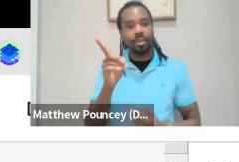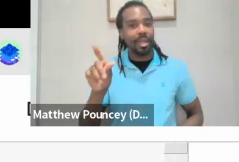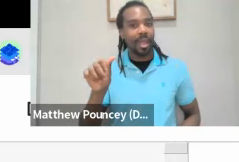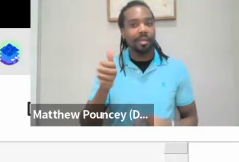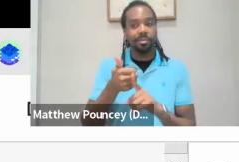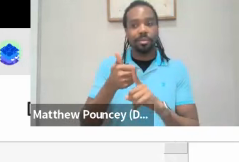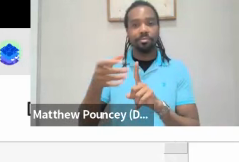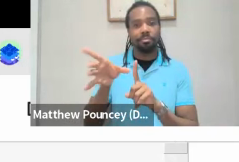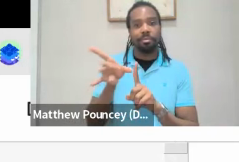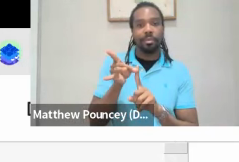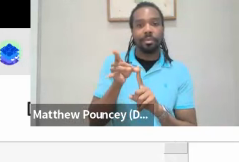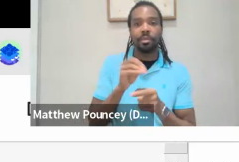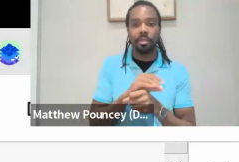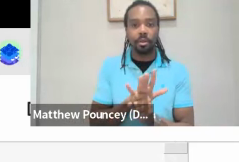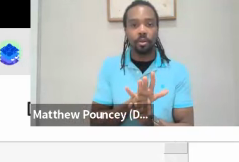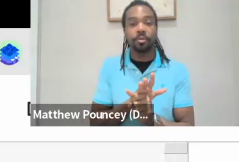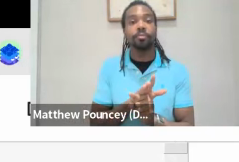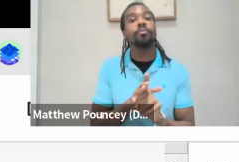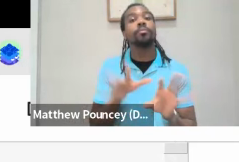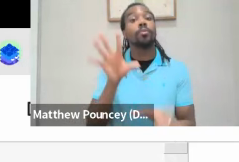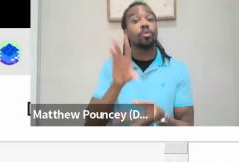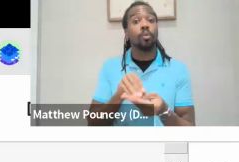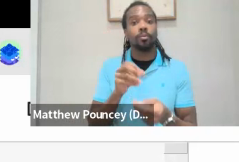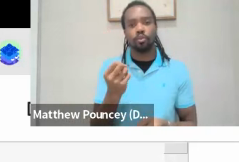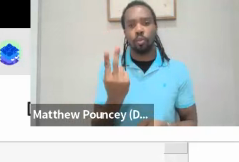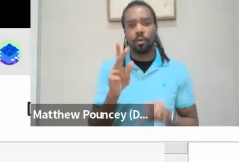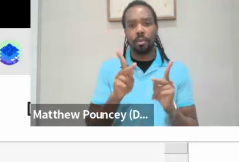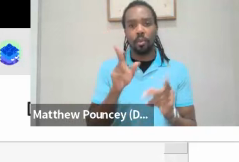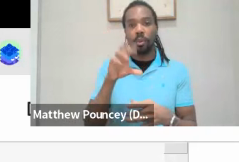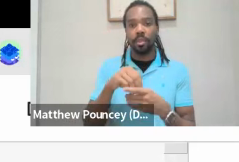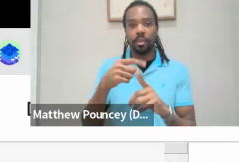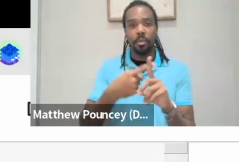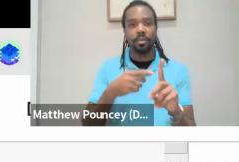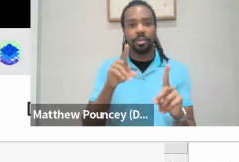COVID. There were 12 people in